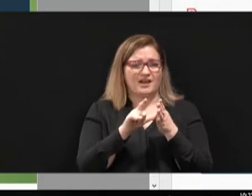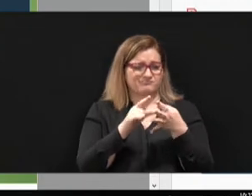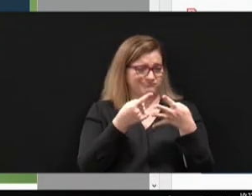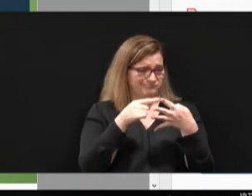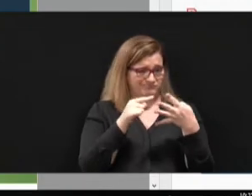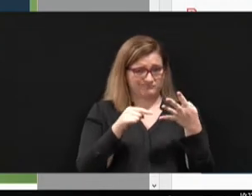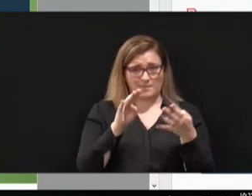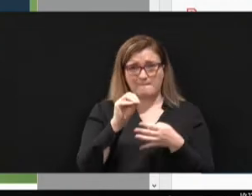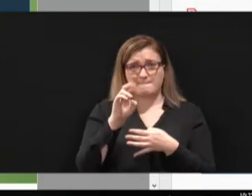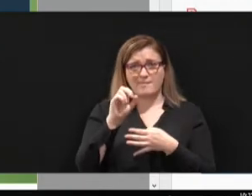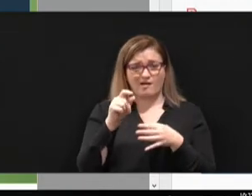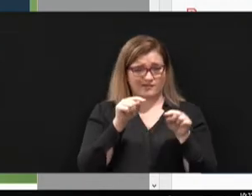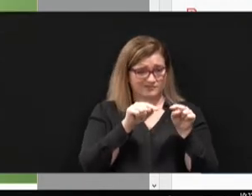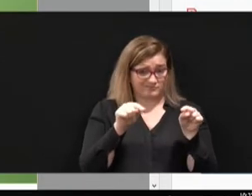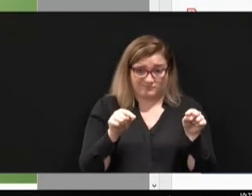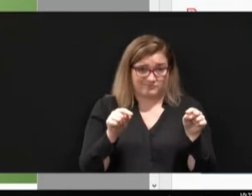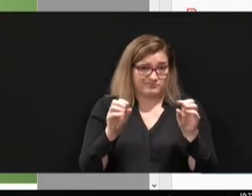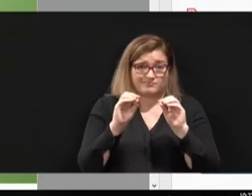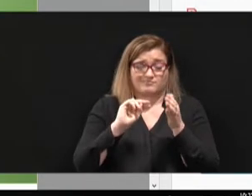meaning.